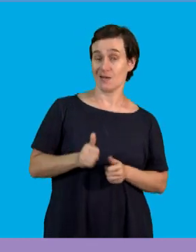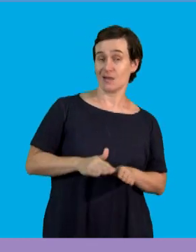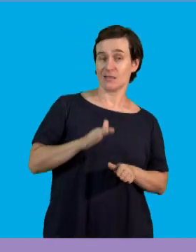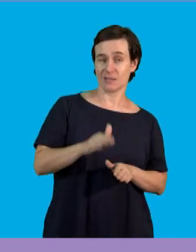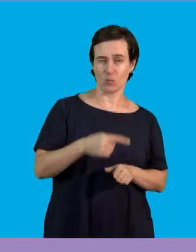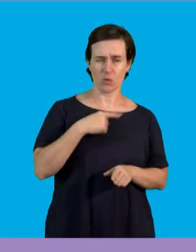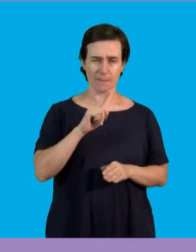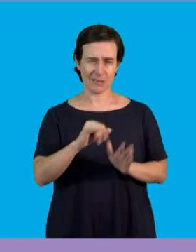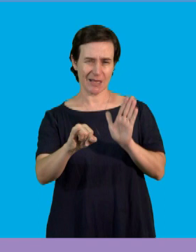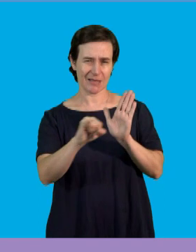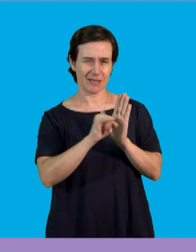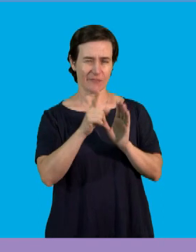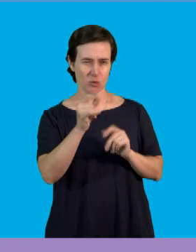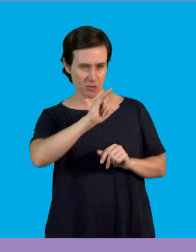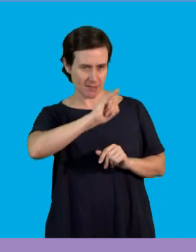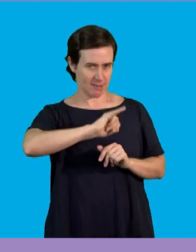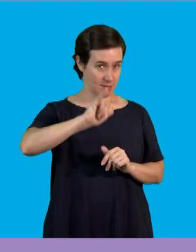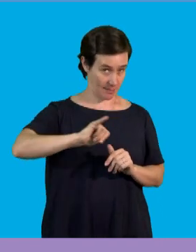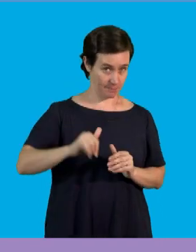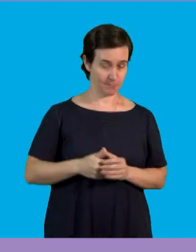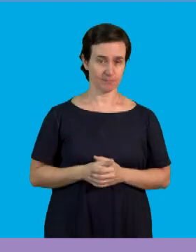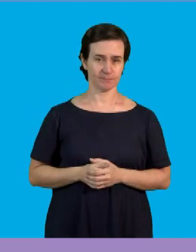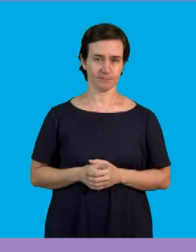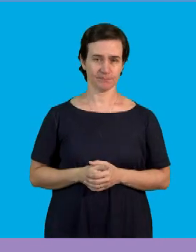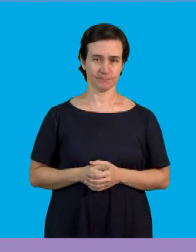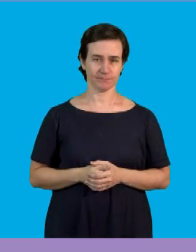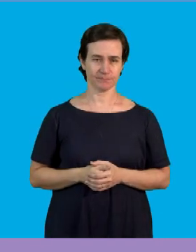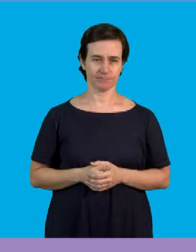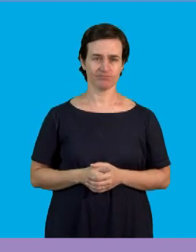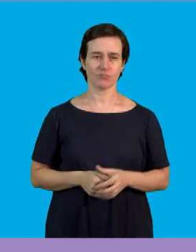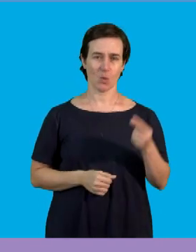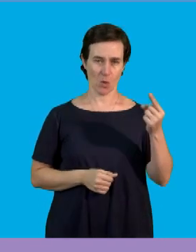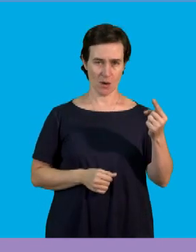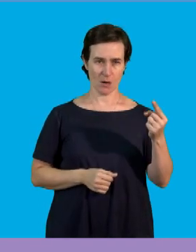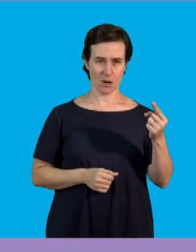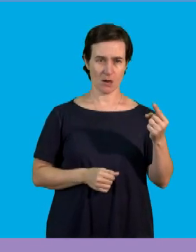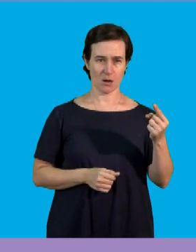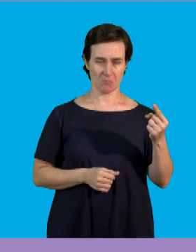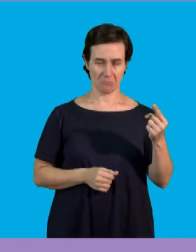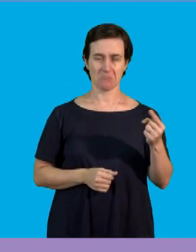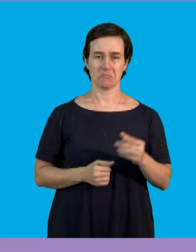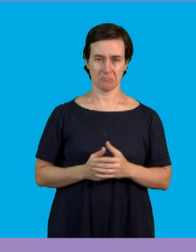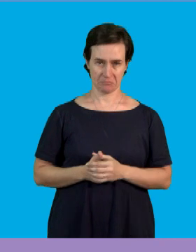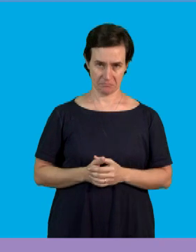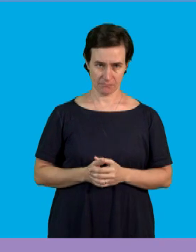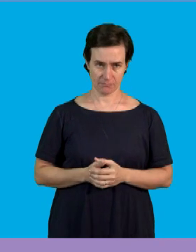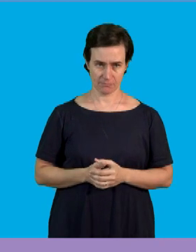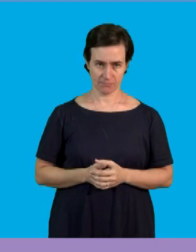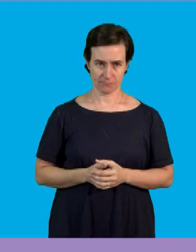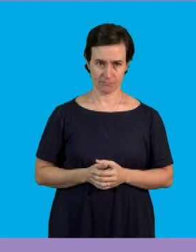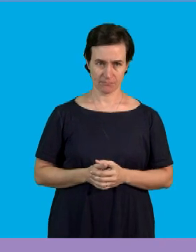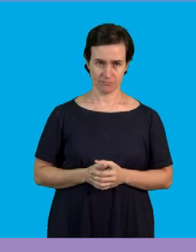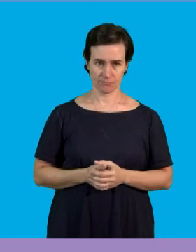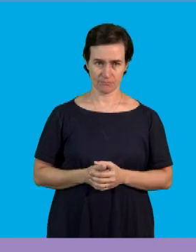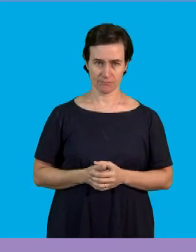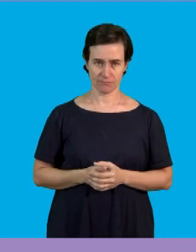list, which ones are the common ones? So we can see there we have 1 as a common factor